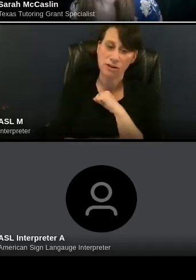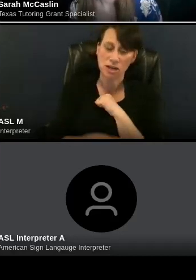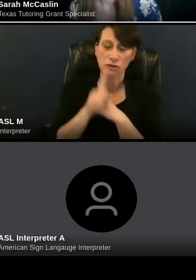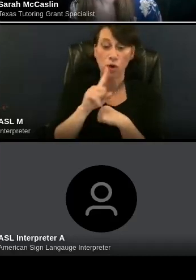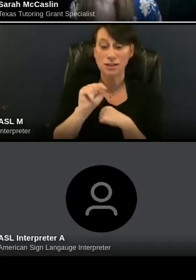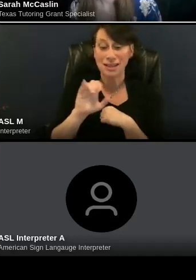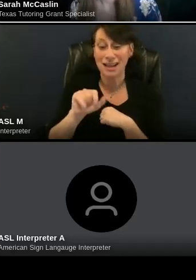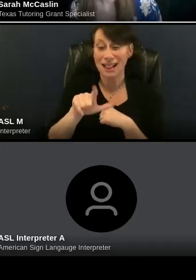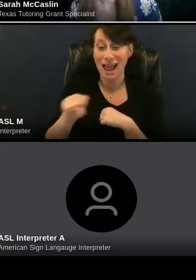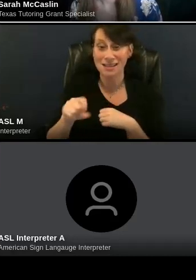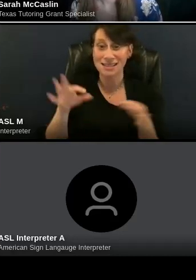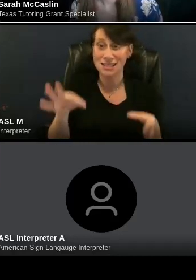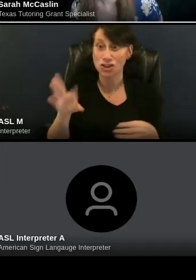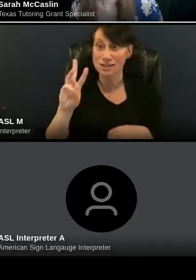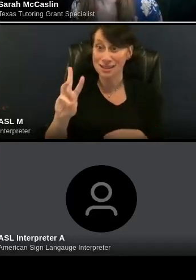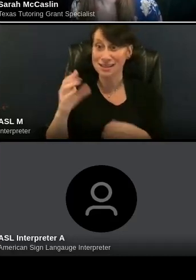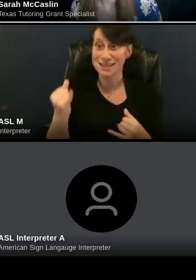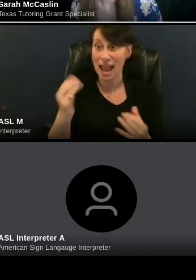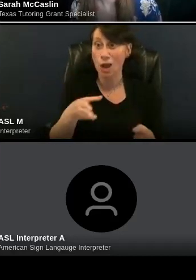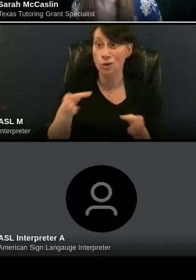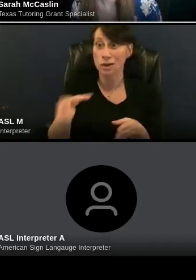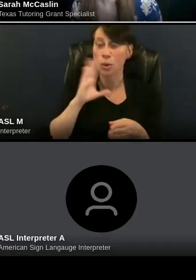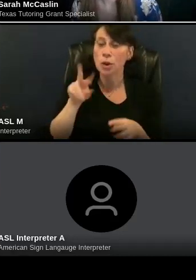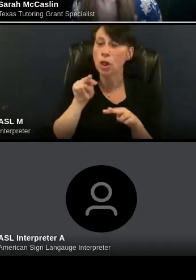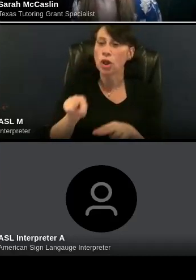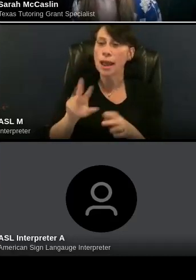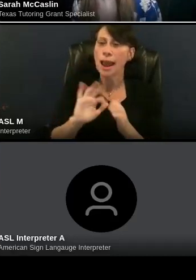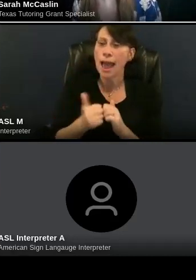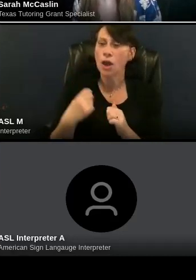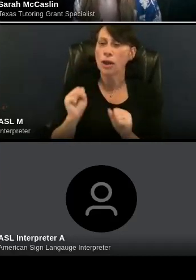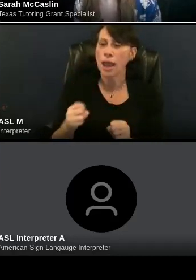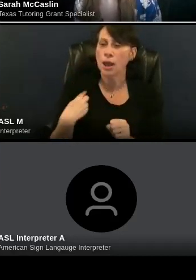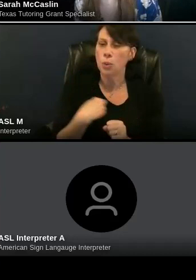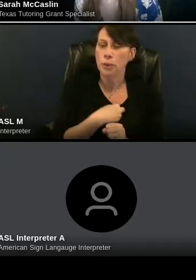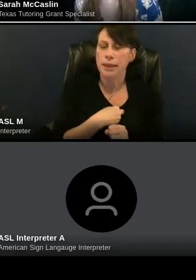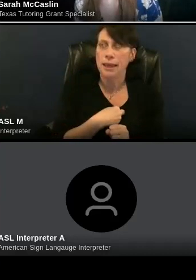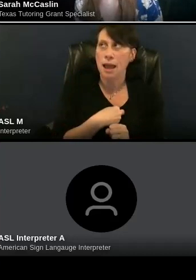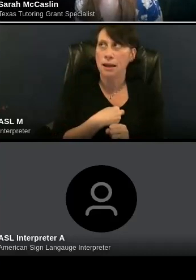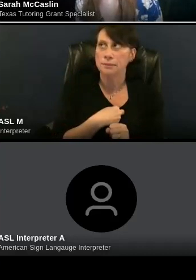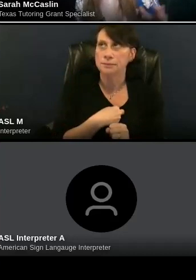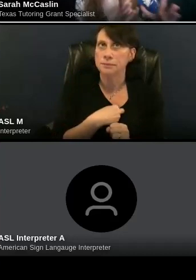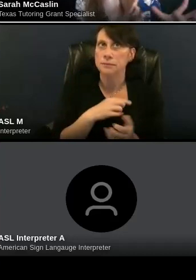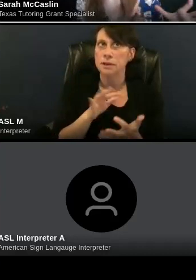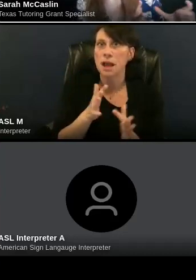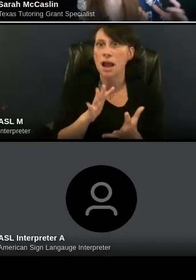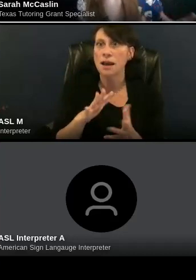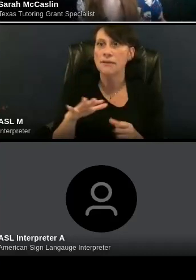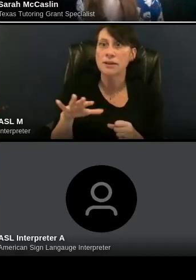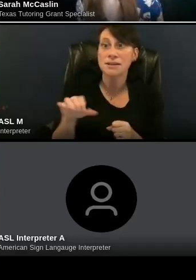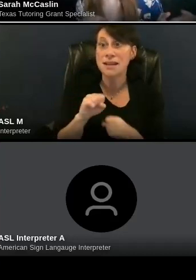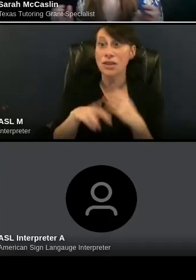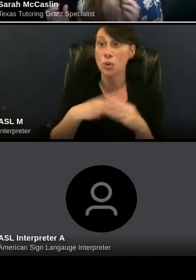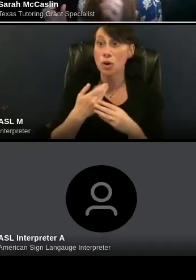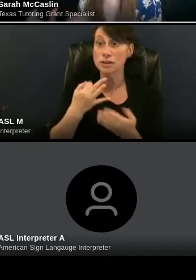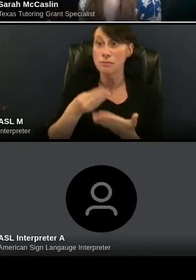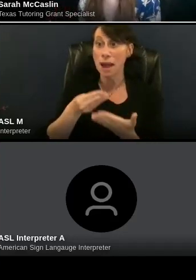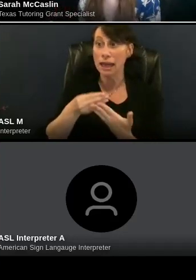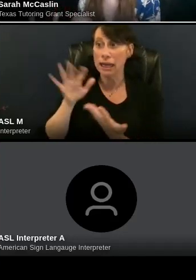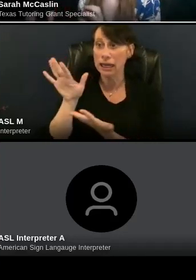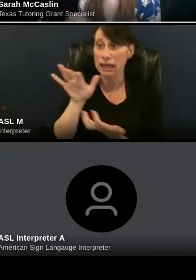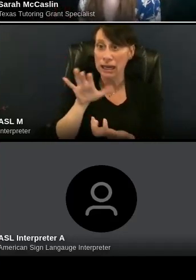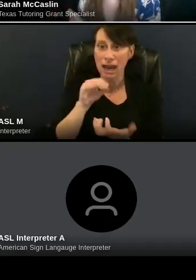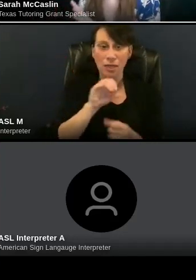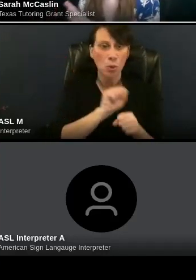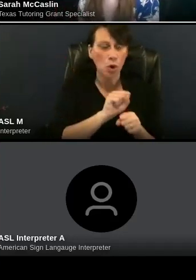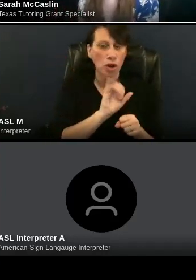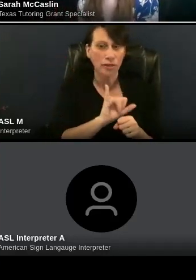T-Class Decision 6, and now we're going to look at how can we kind of take the world of money and the work